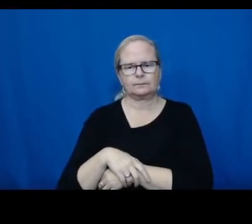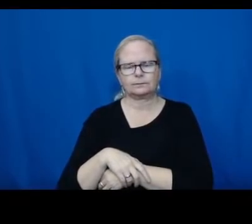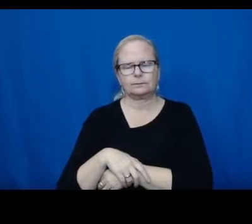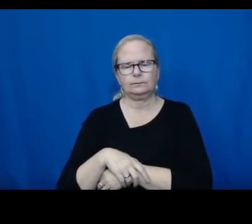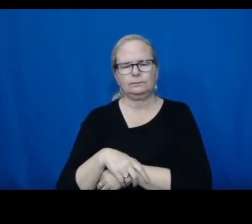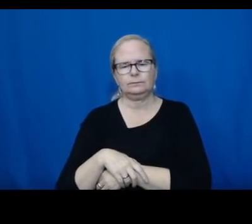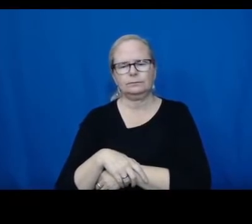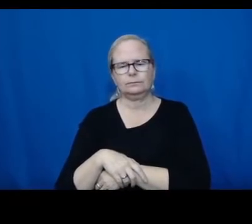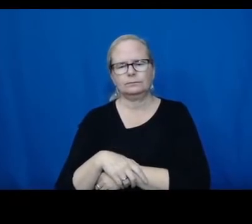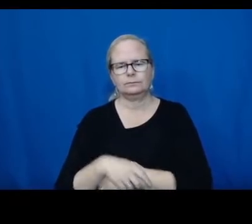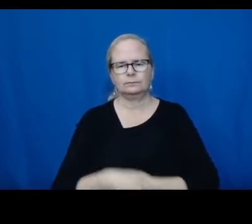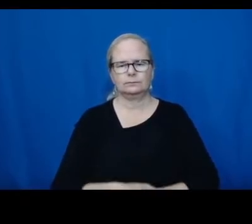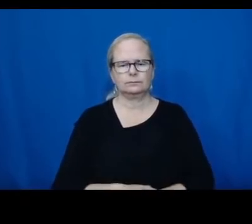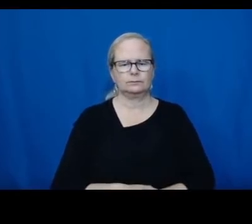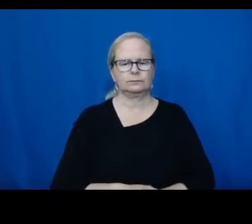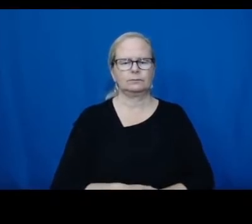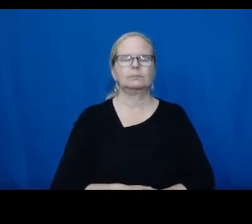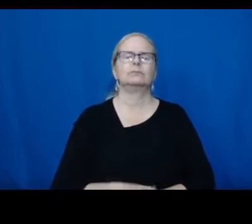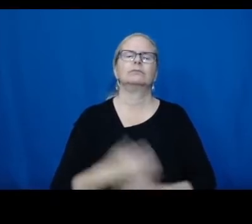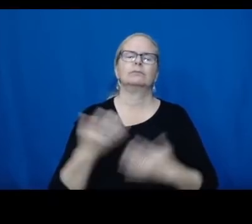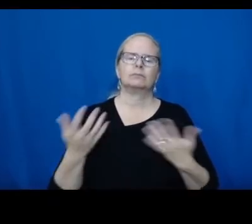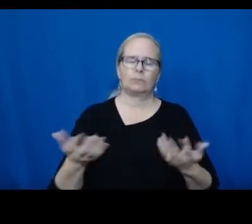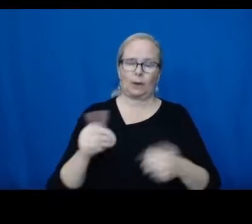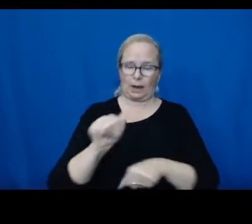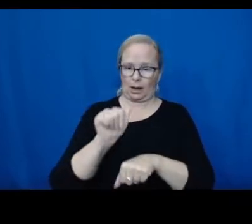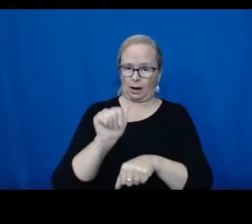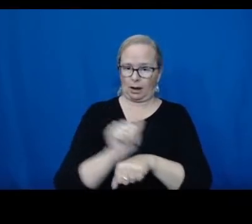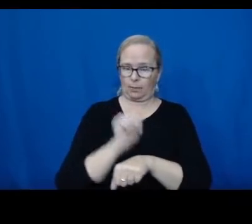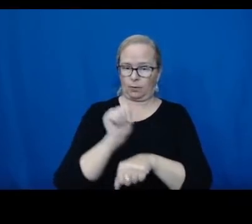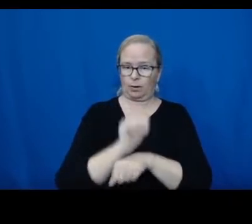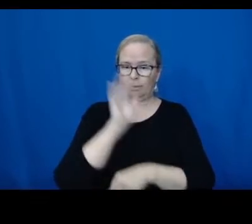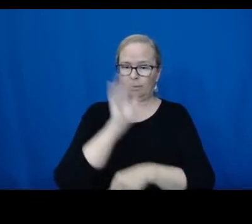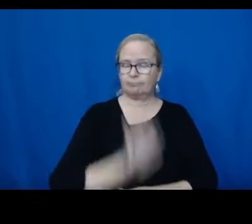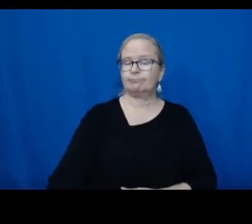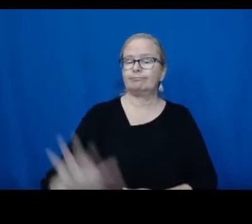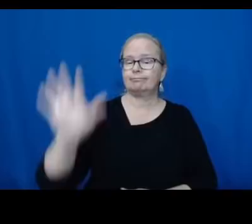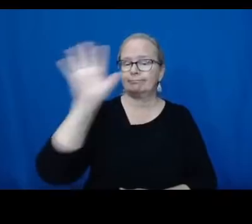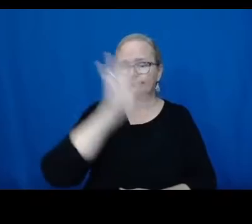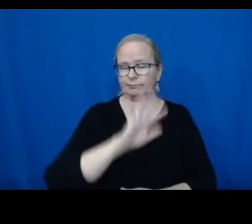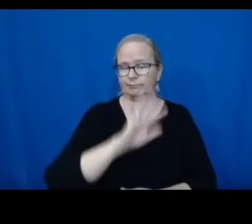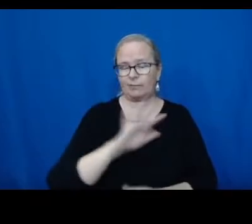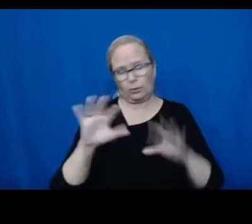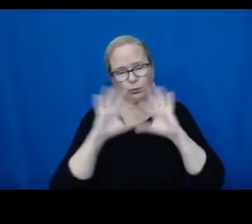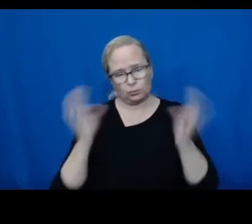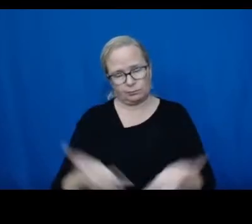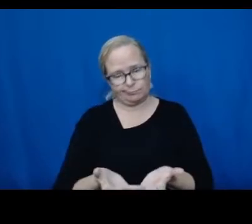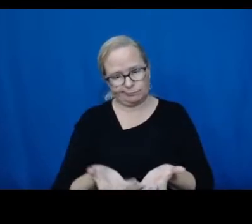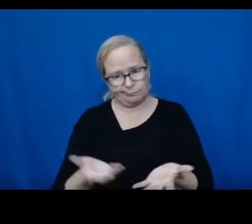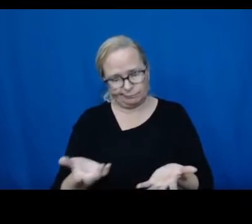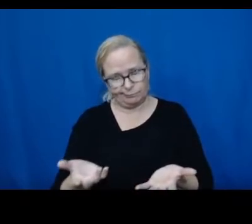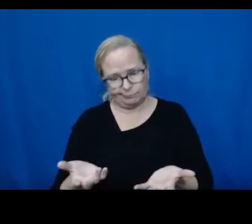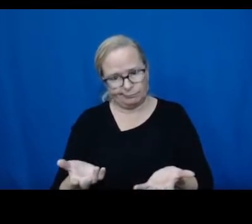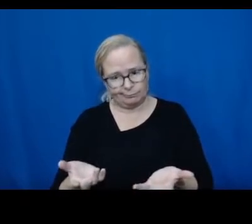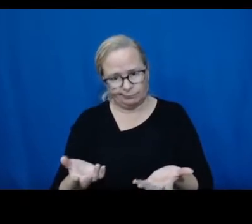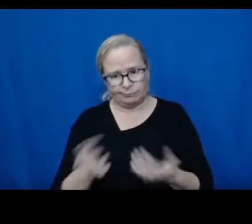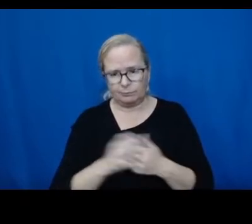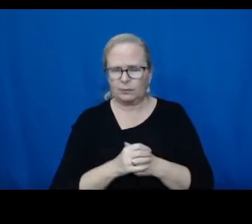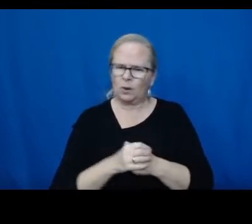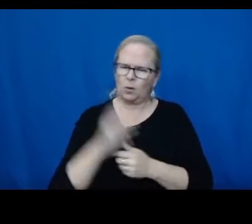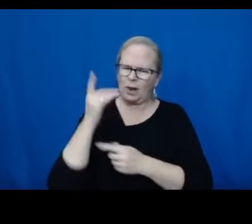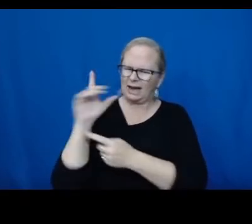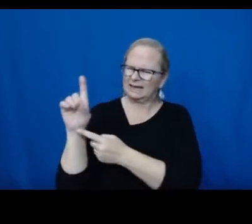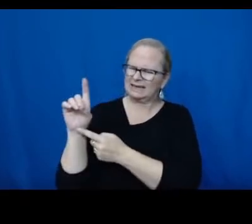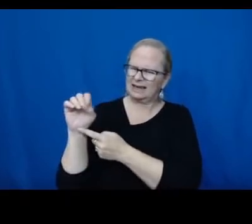globally, why we are seeing a higher death rate with Delta? So the why of that is